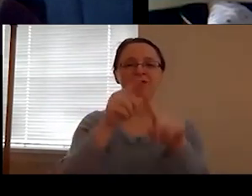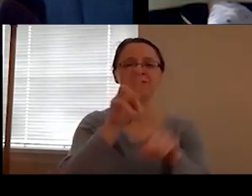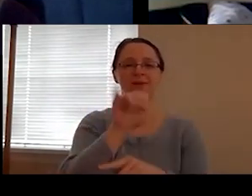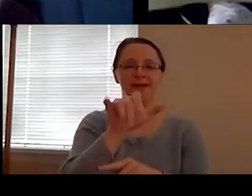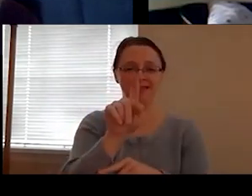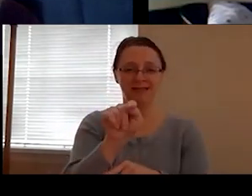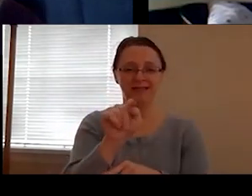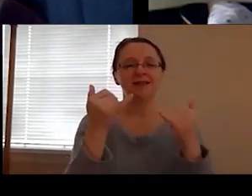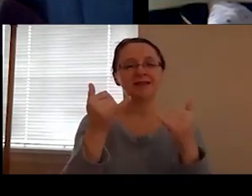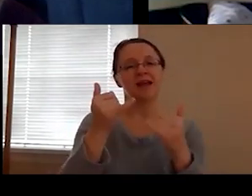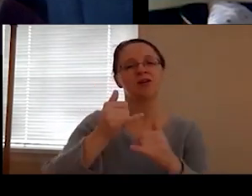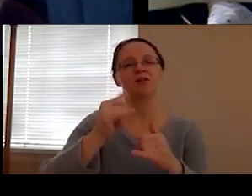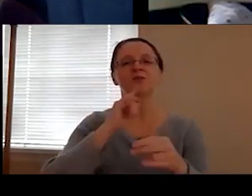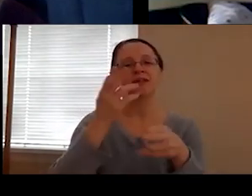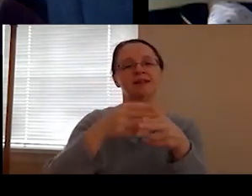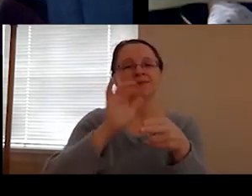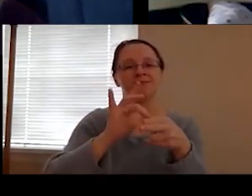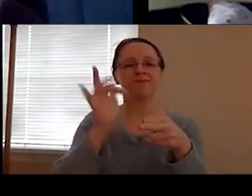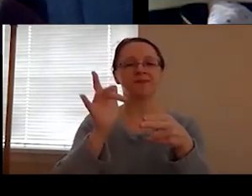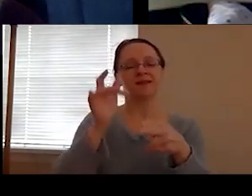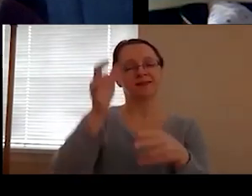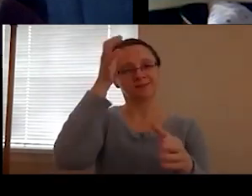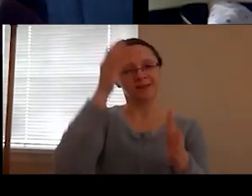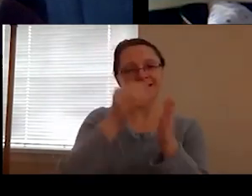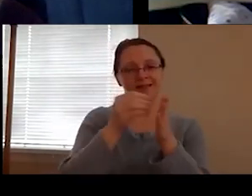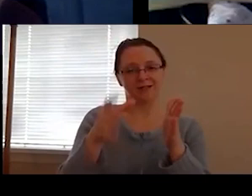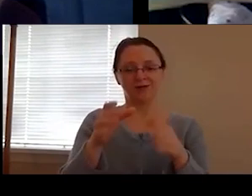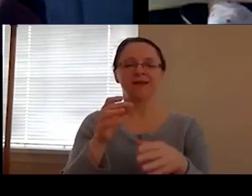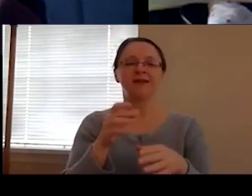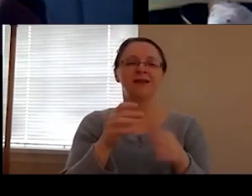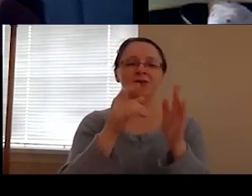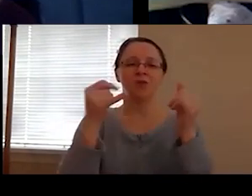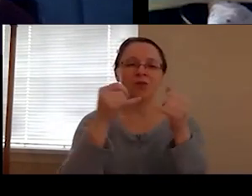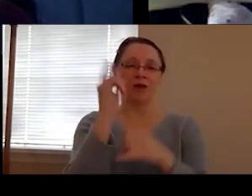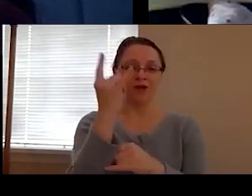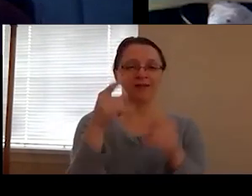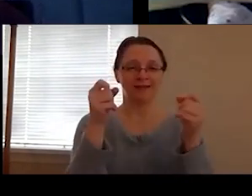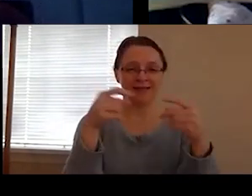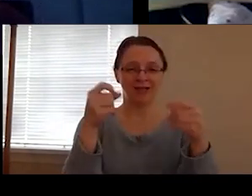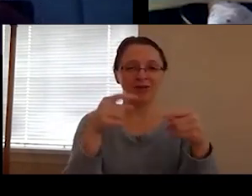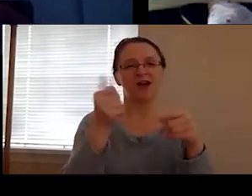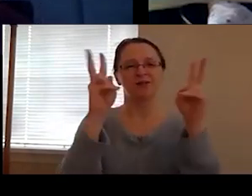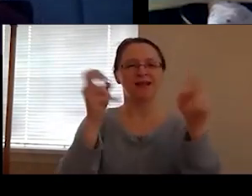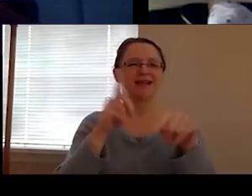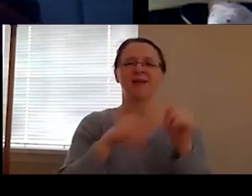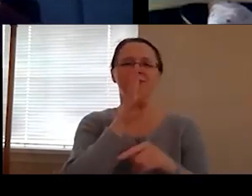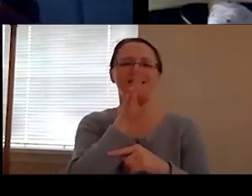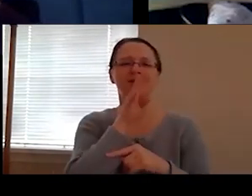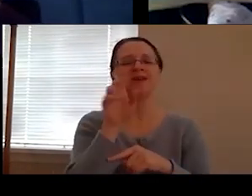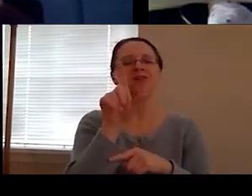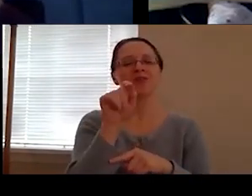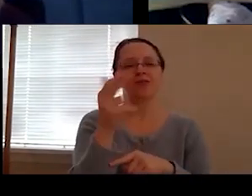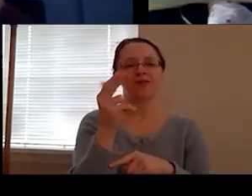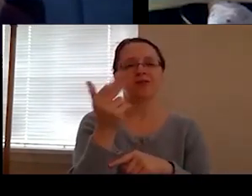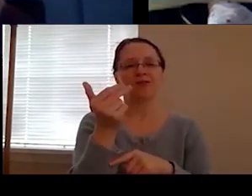a renowned scholar in wireless signals and in topics that I can't pronounce. In 2013, she received a